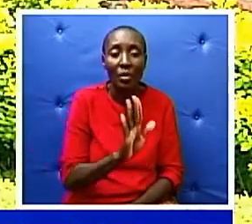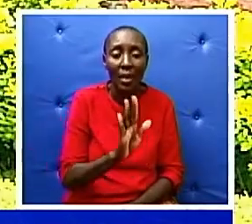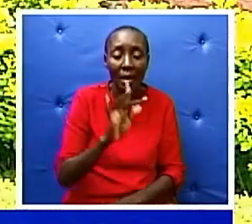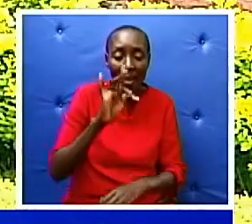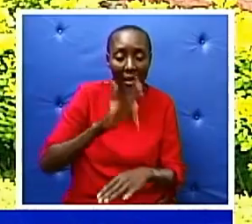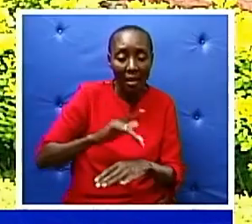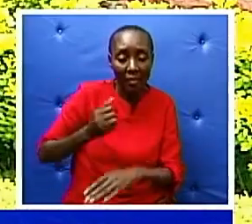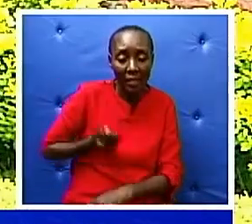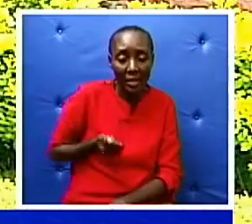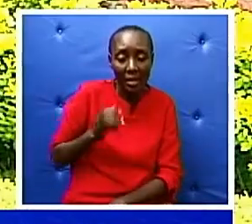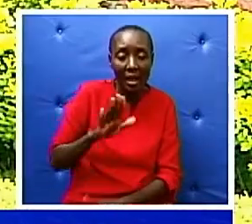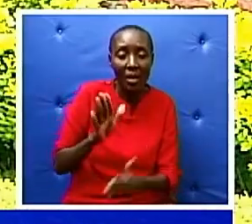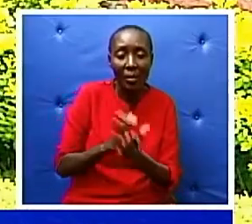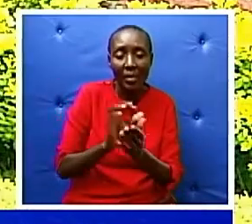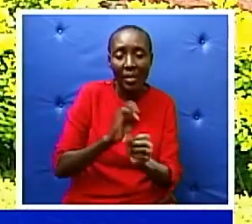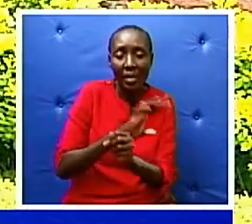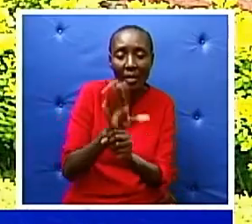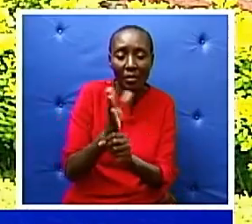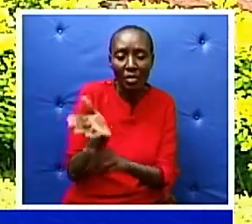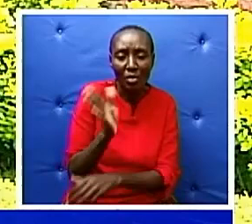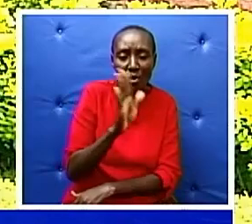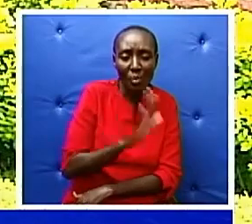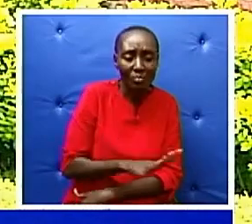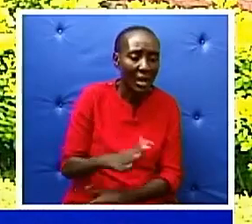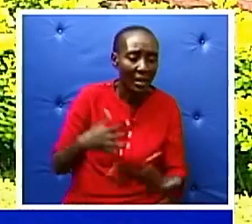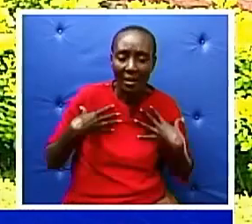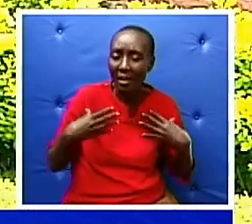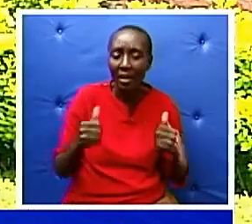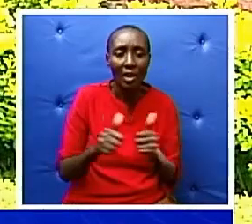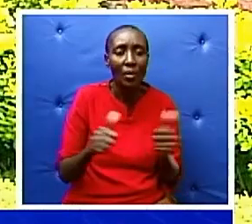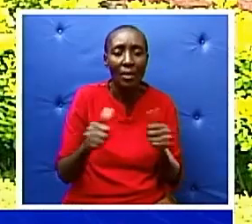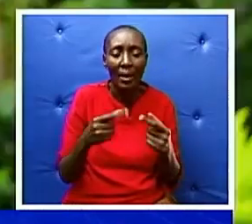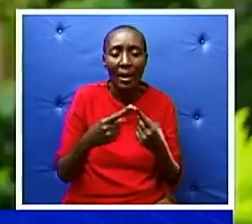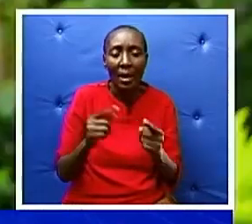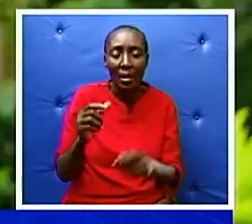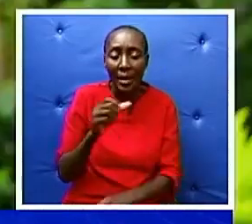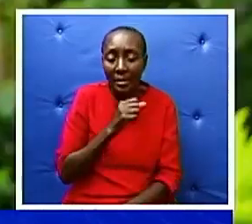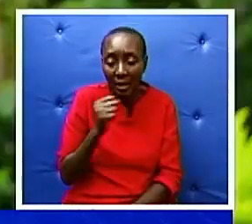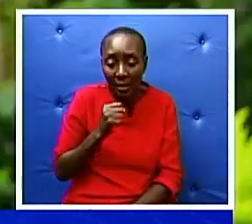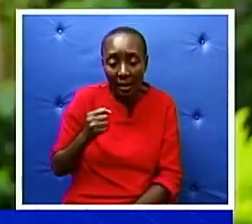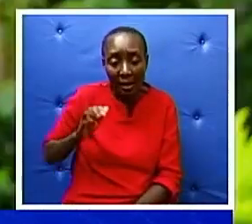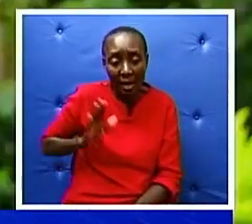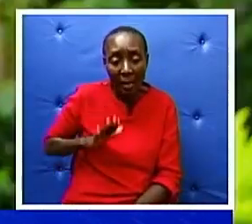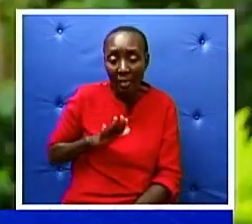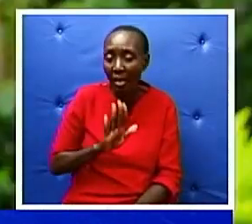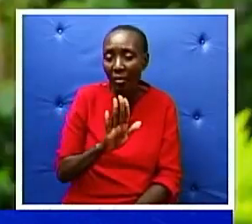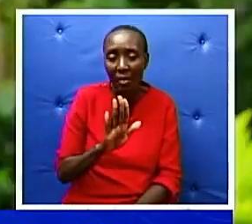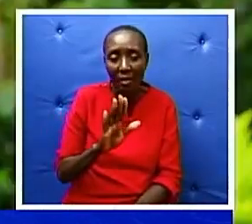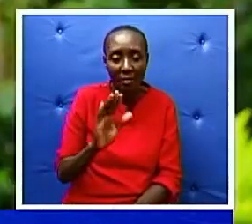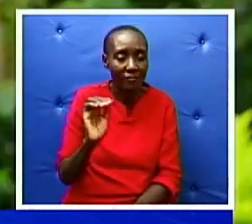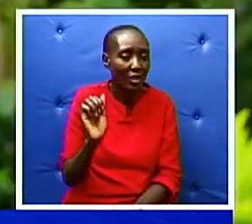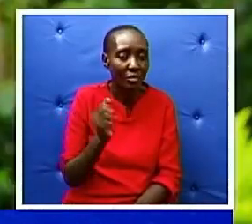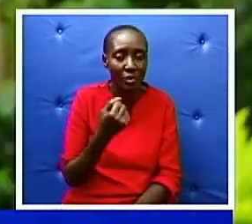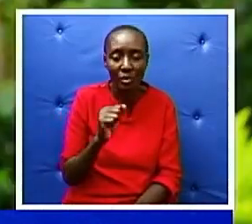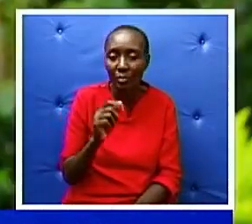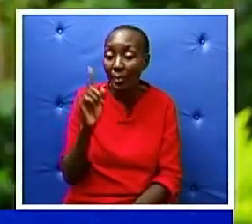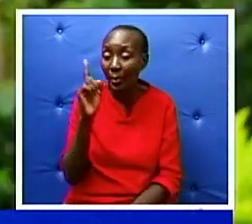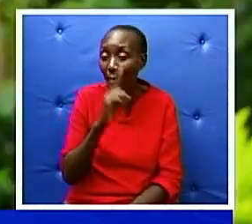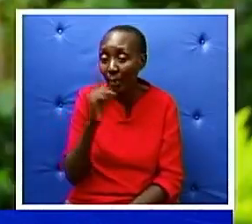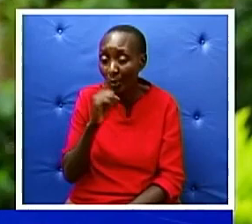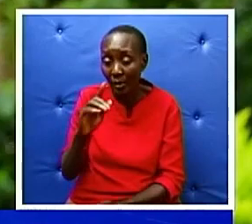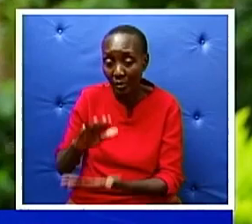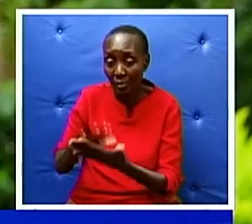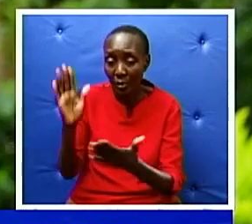infecting her with COVID. You come back here and you recover, but your grandparent will not. Mm-hmm. There is more danger. Yeah.